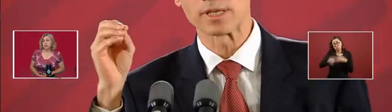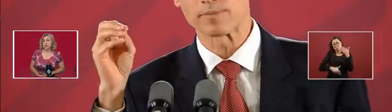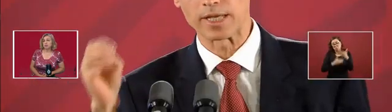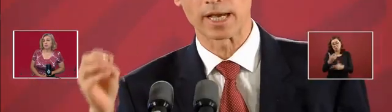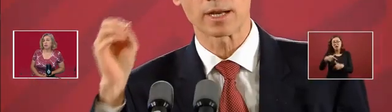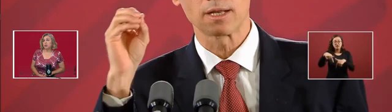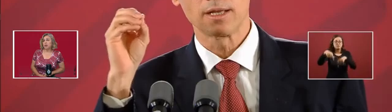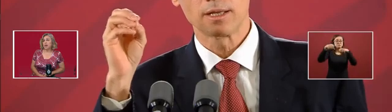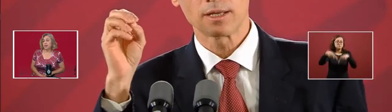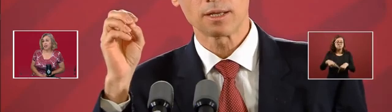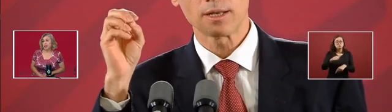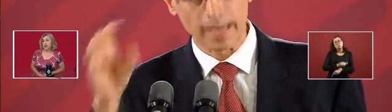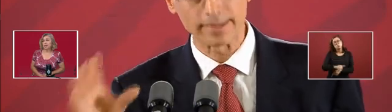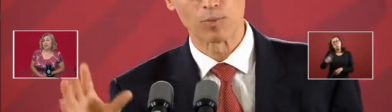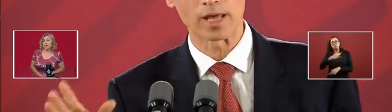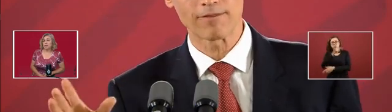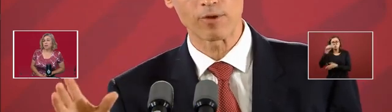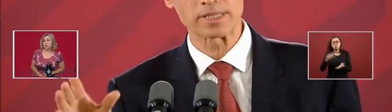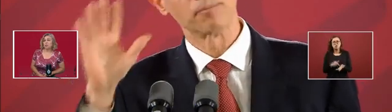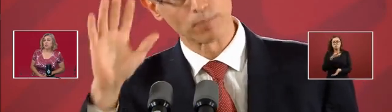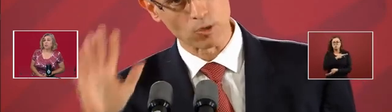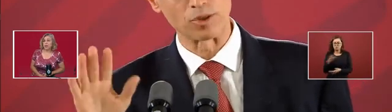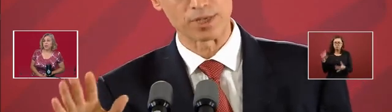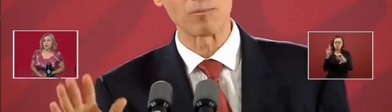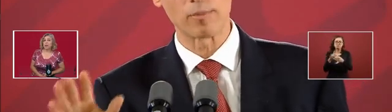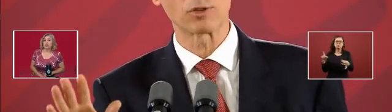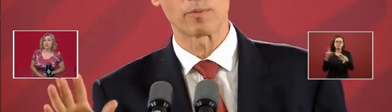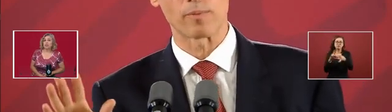Insisto que no me gustaría seguir hablando de influenza porque entonces la I don't want to